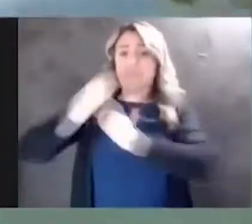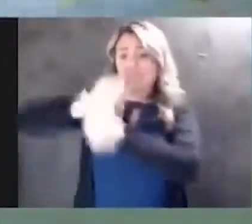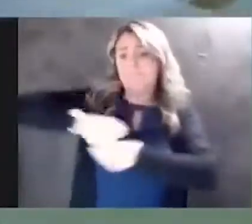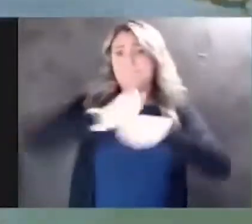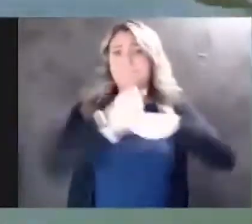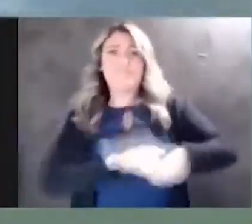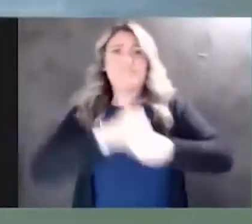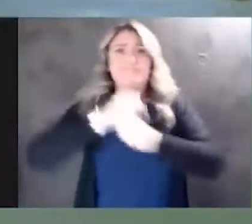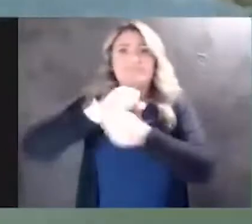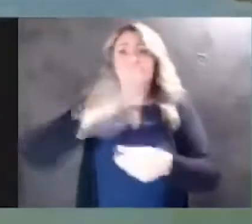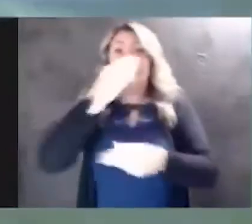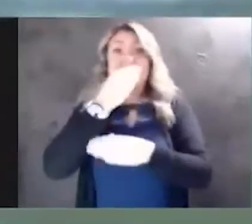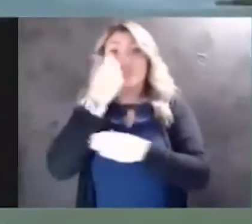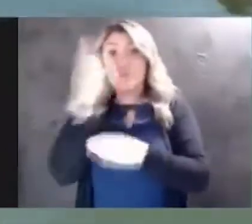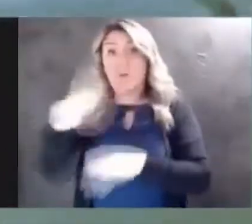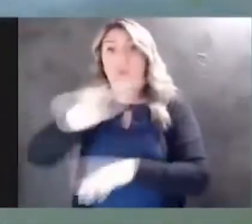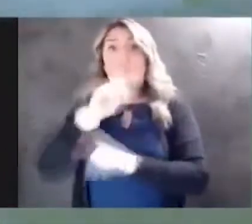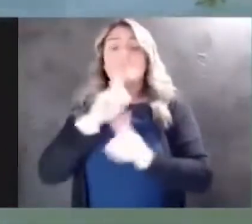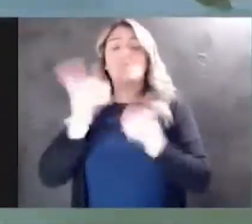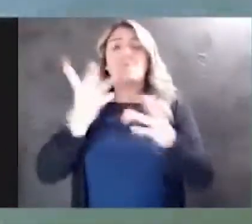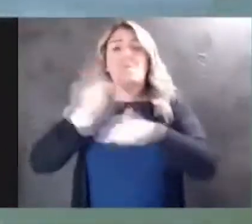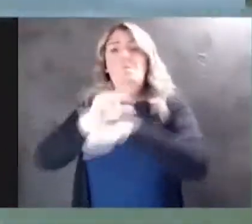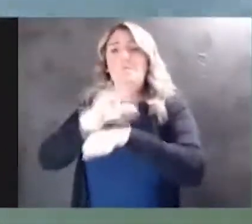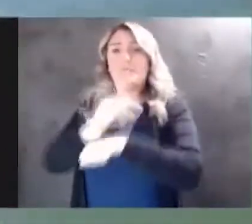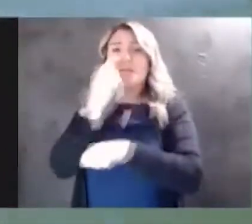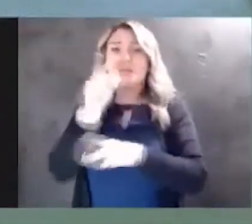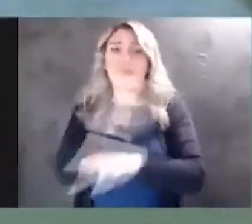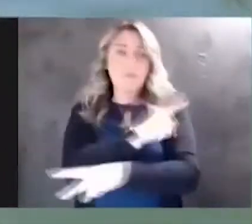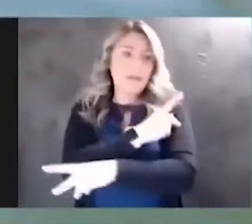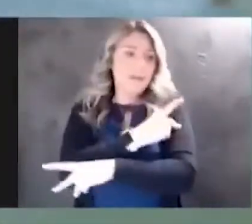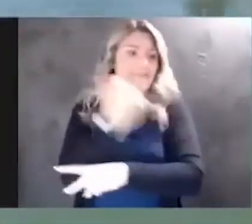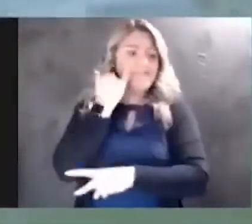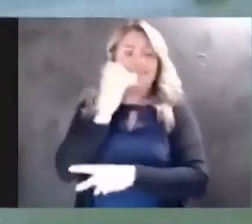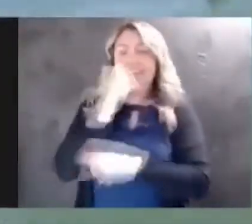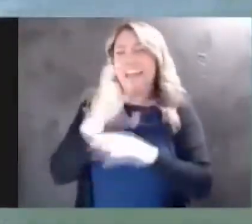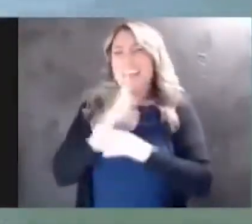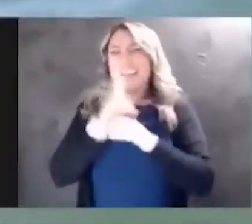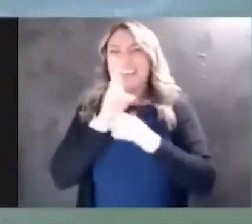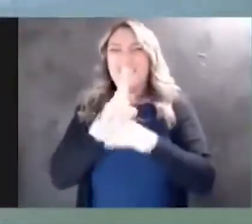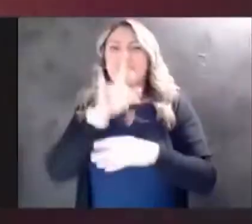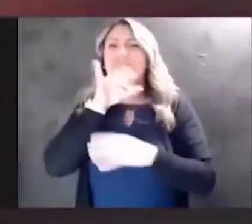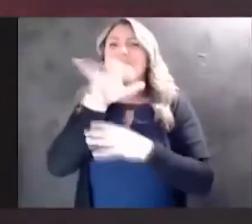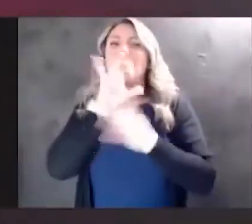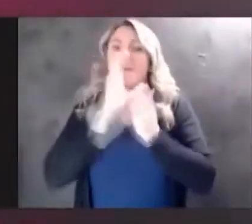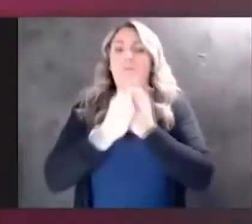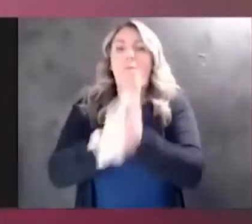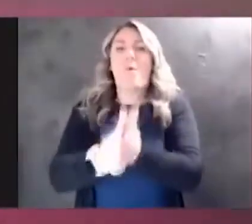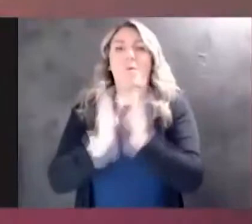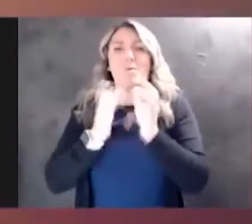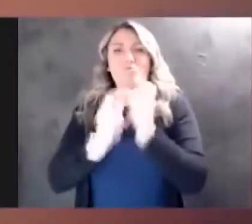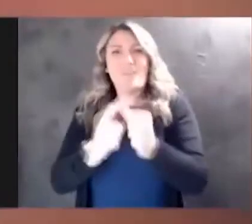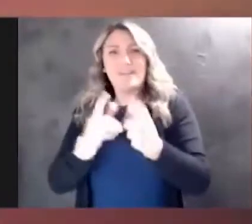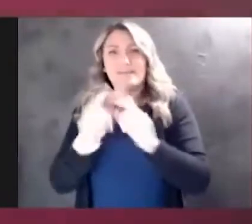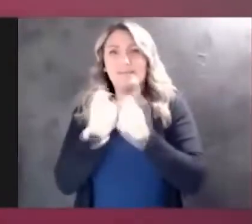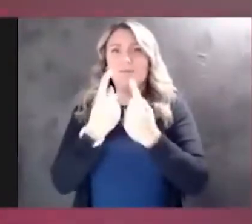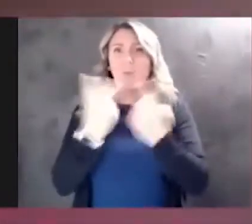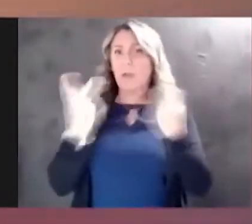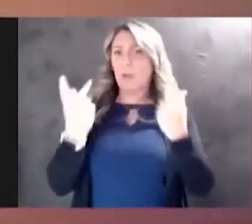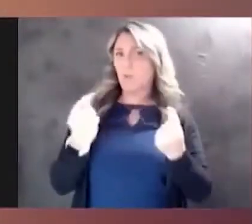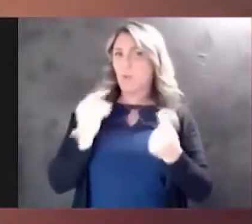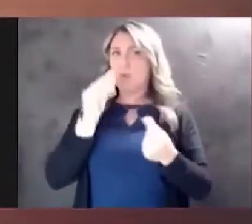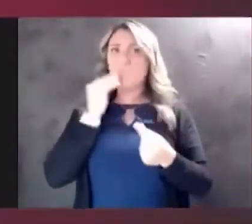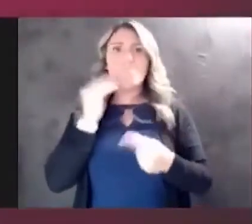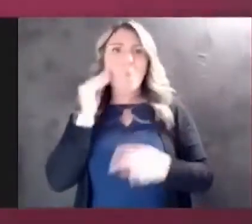them. So kind of what advice do you have for patients if they're not on the Dragon Boat racing team? What can they do at home? Well, what we always will do